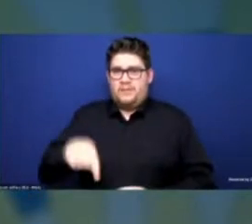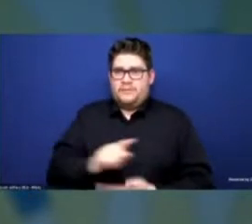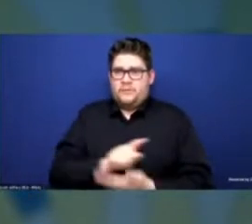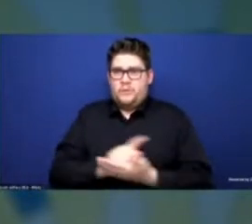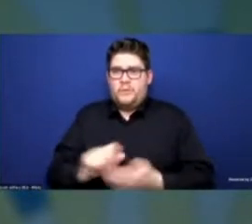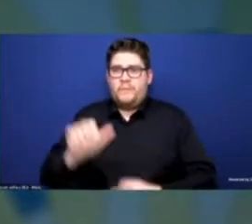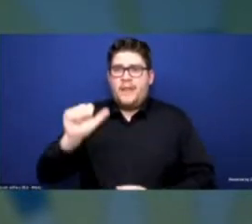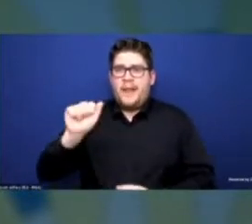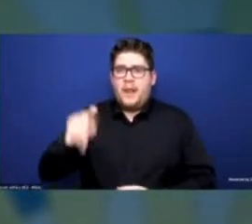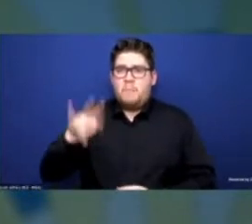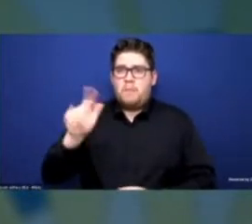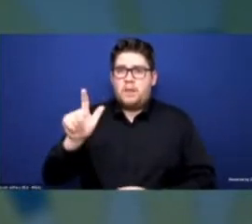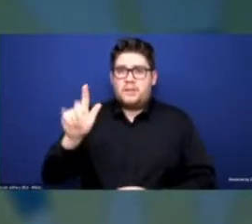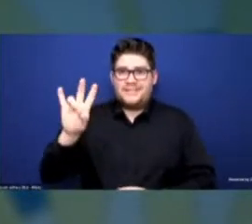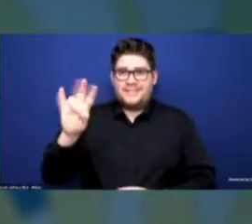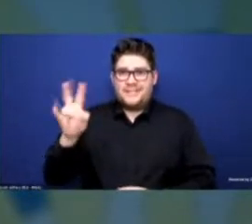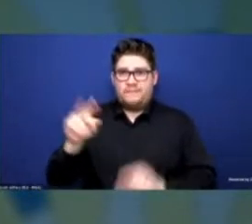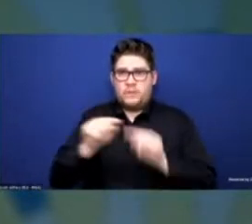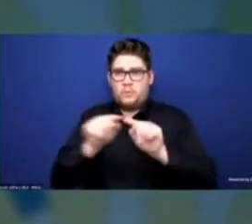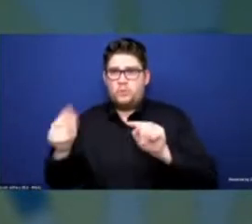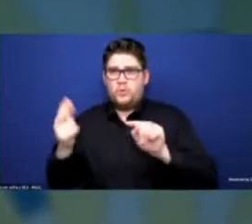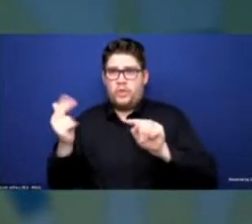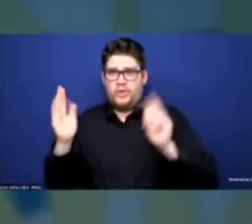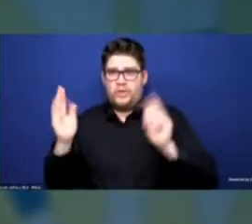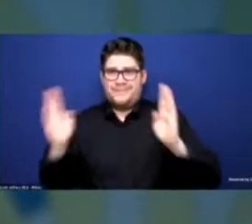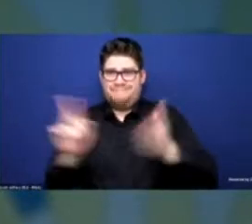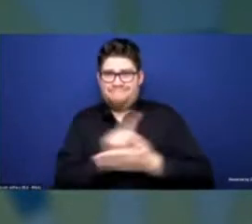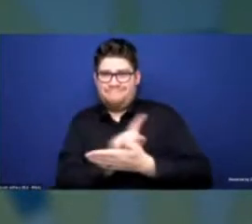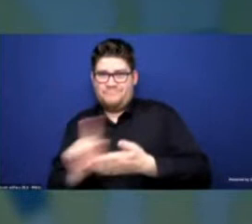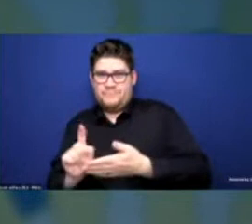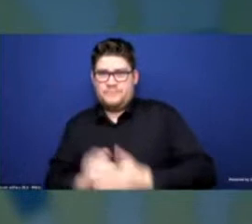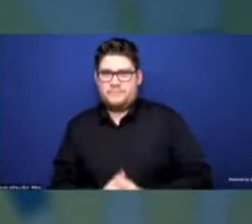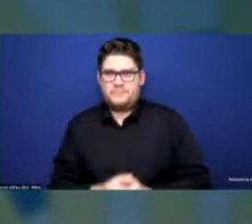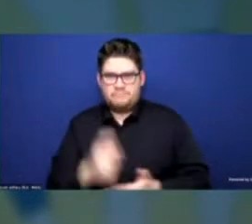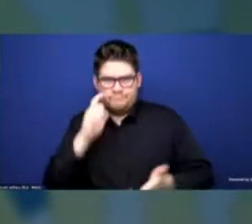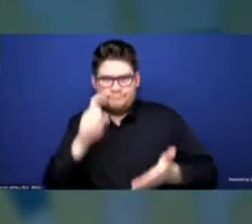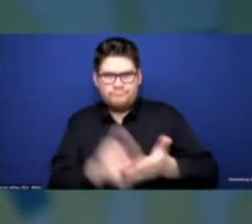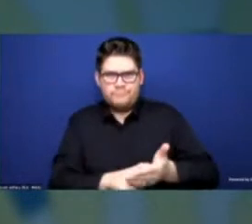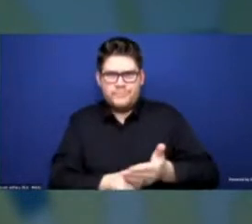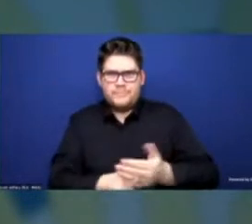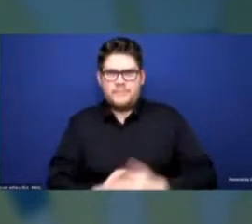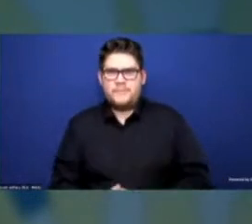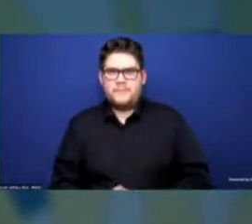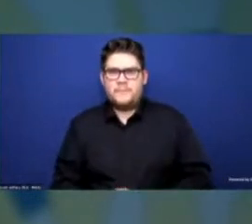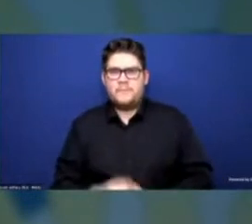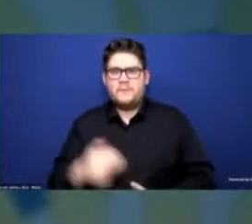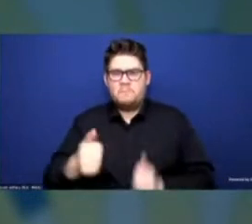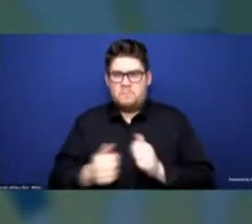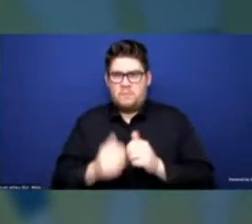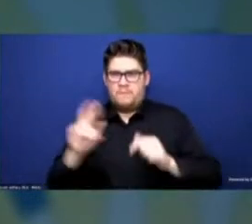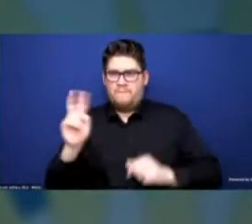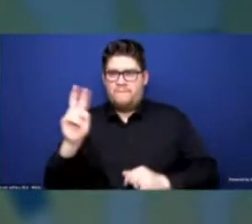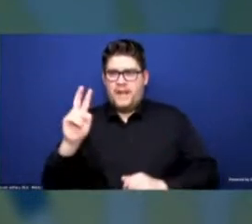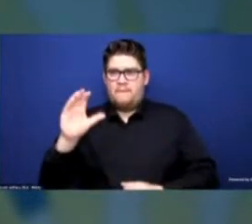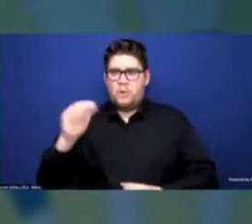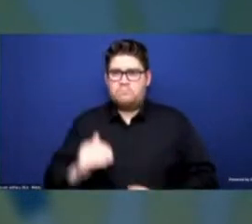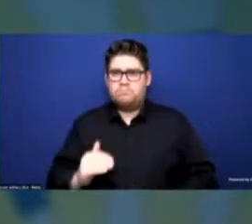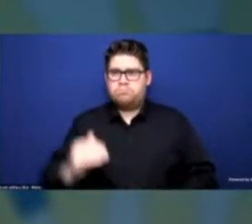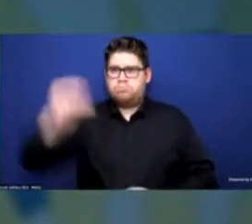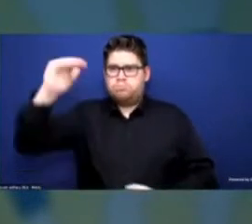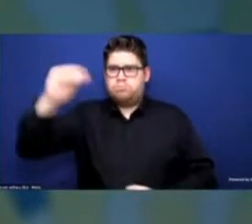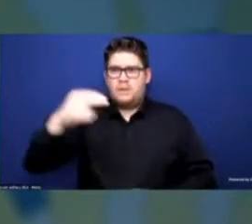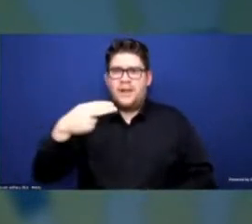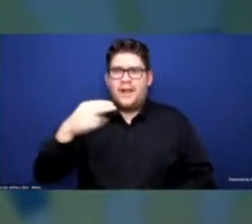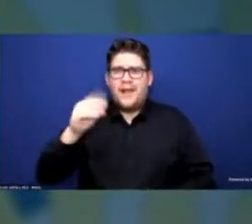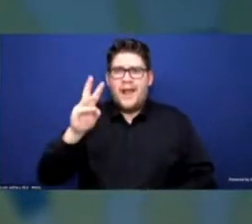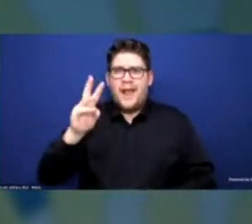course, is the local health area called Howe Sound, and that includes Whistler. And this was one of the pieces of